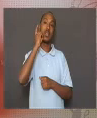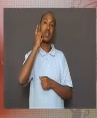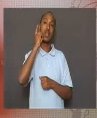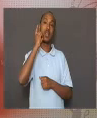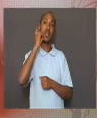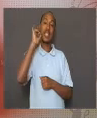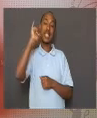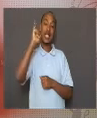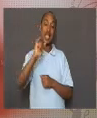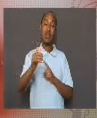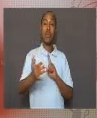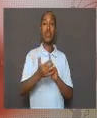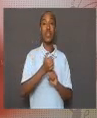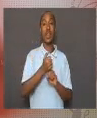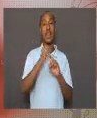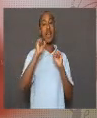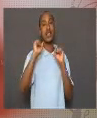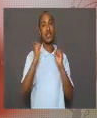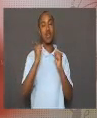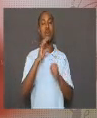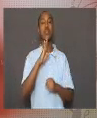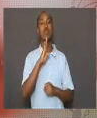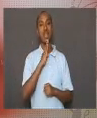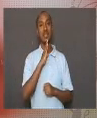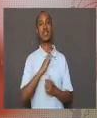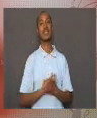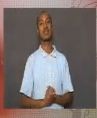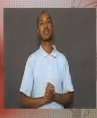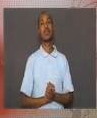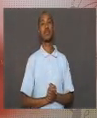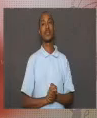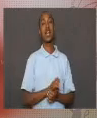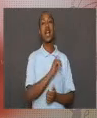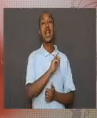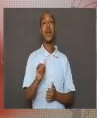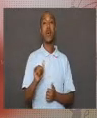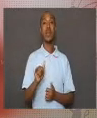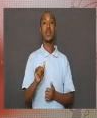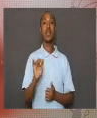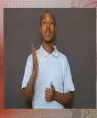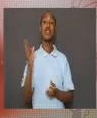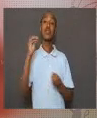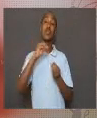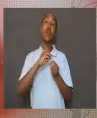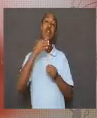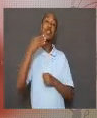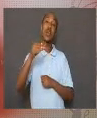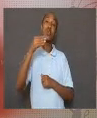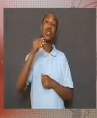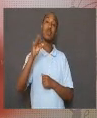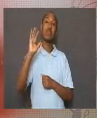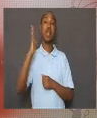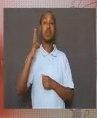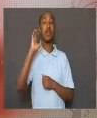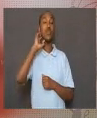can still contain a strong base. Likewise, even though a solution might